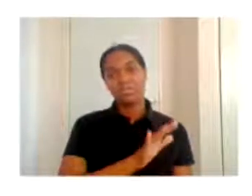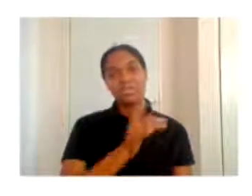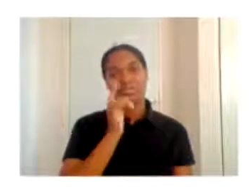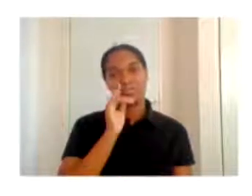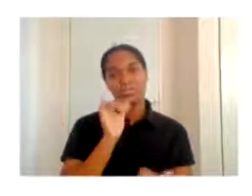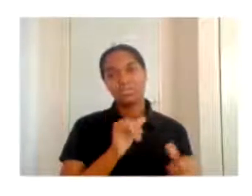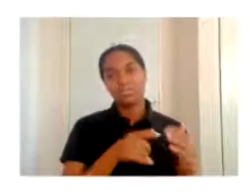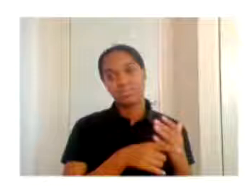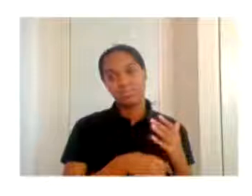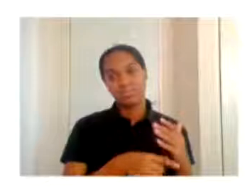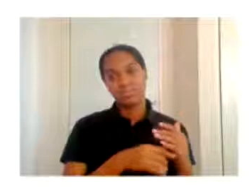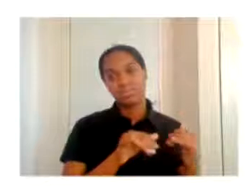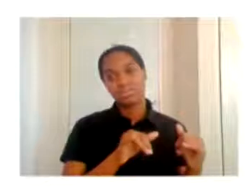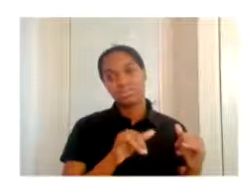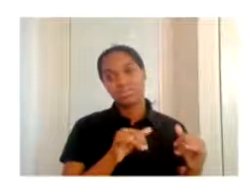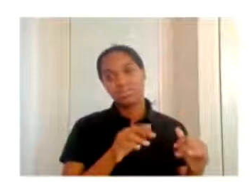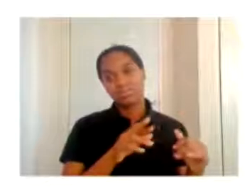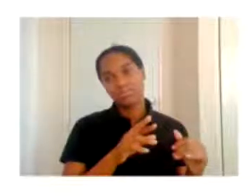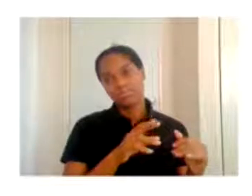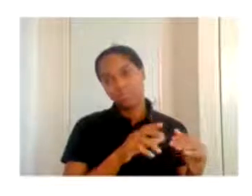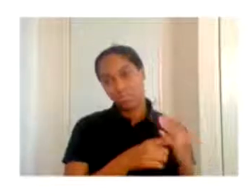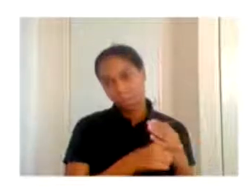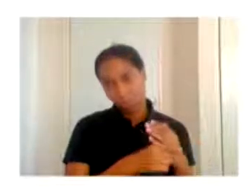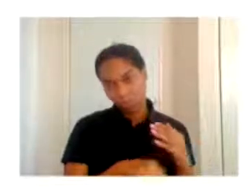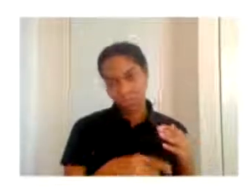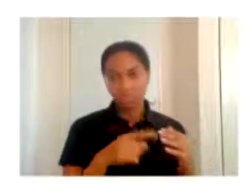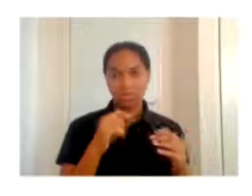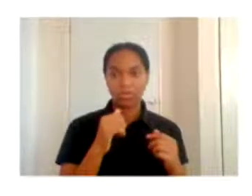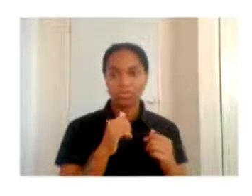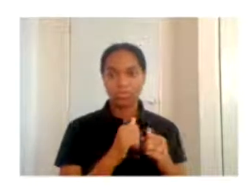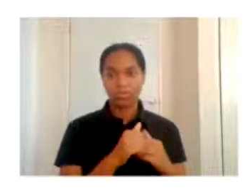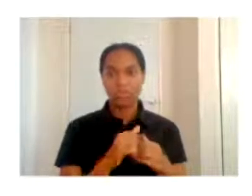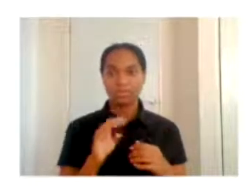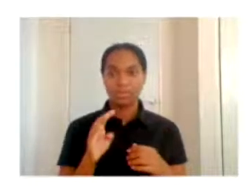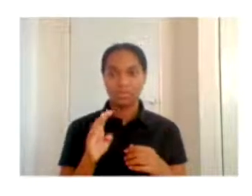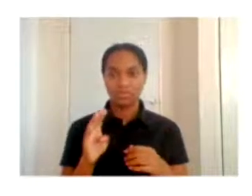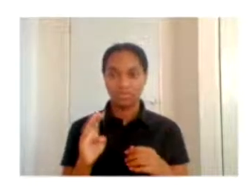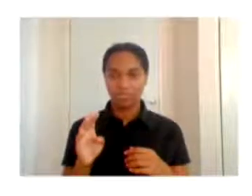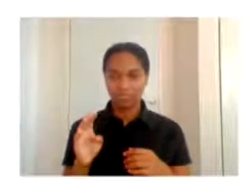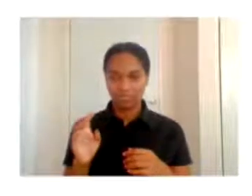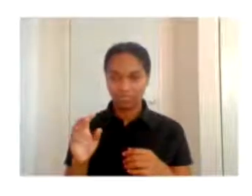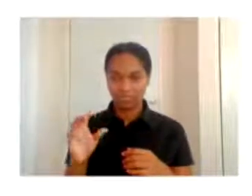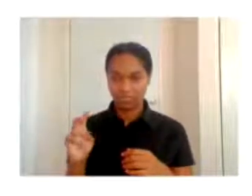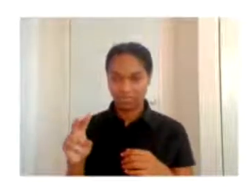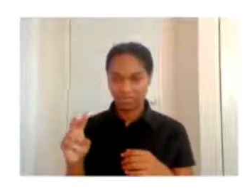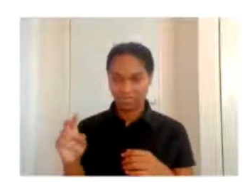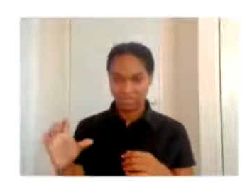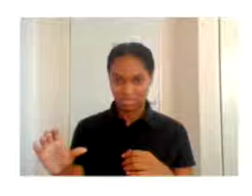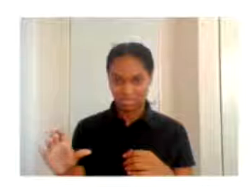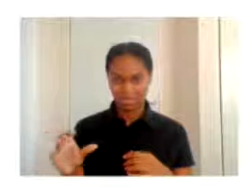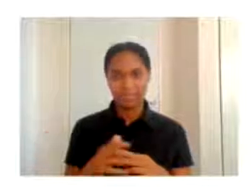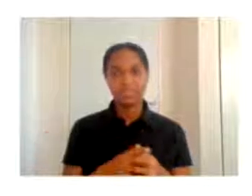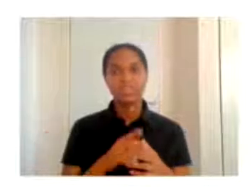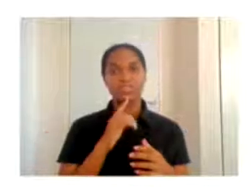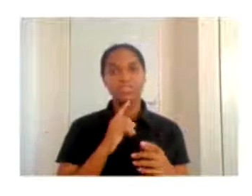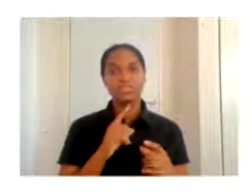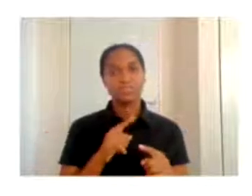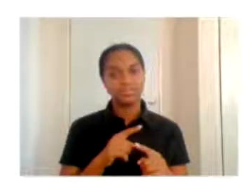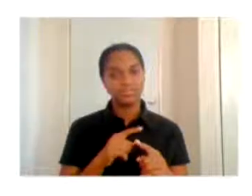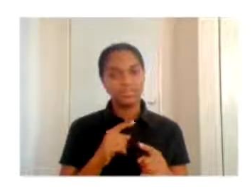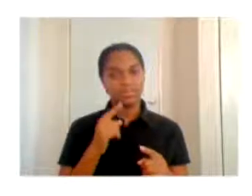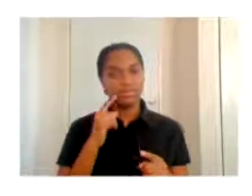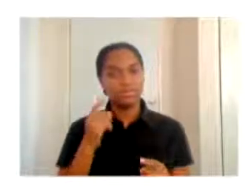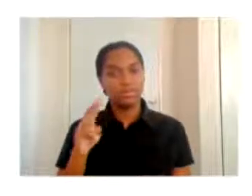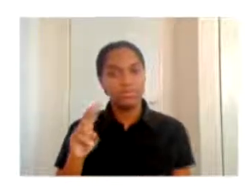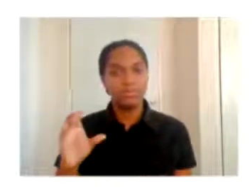services, same resolution, same video quality with VVC. So it's the future. It's a pretty big jump. And HEVC was already a big